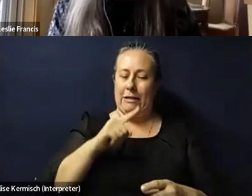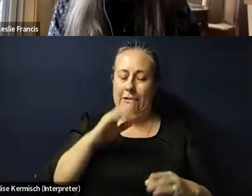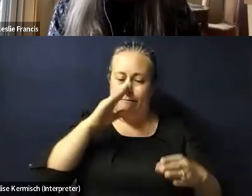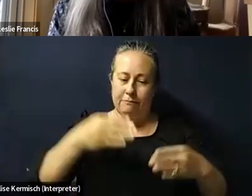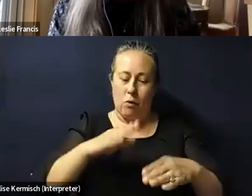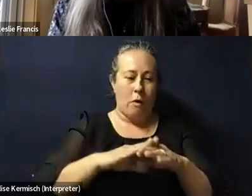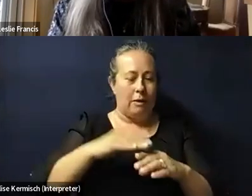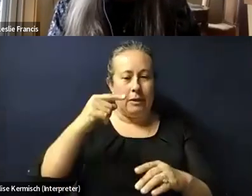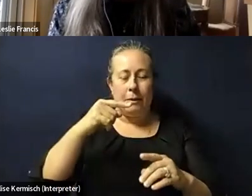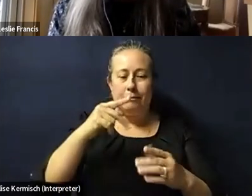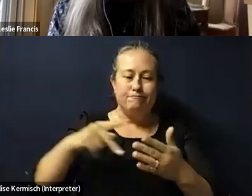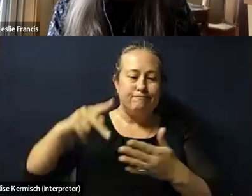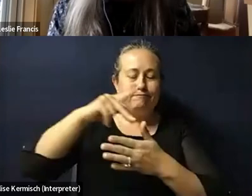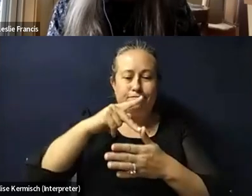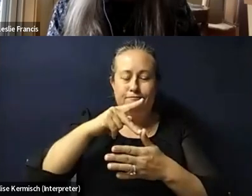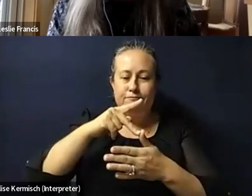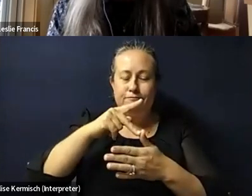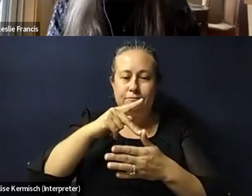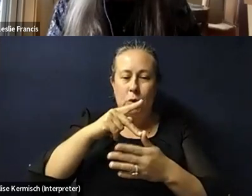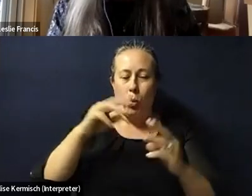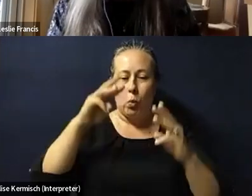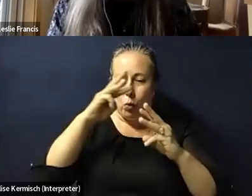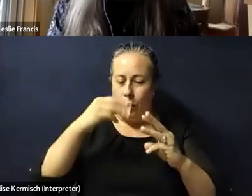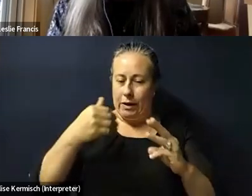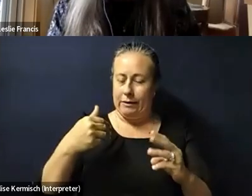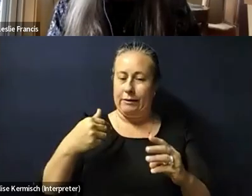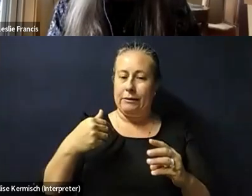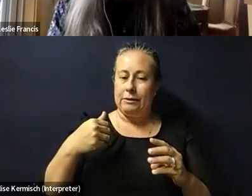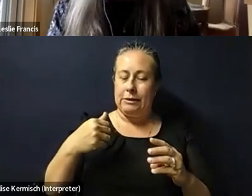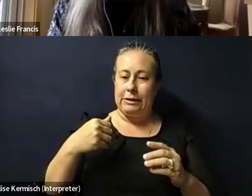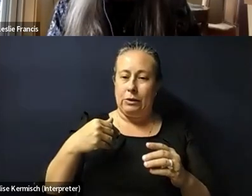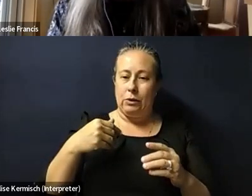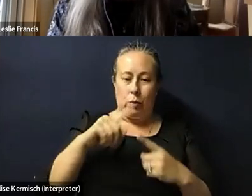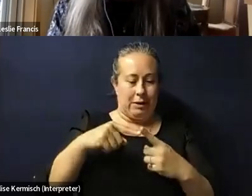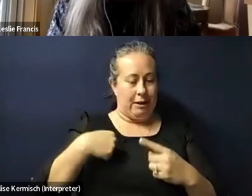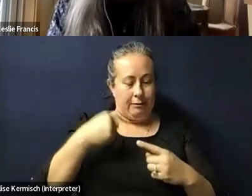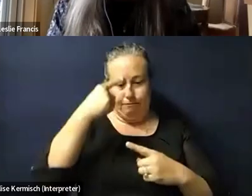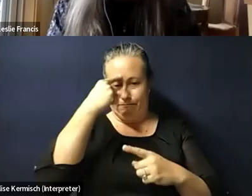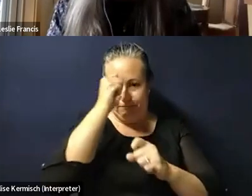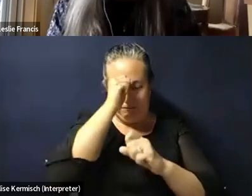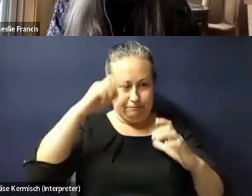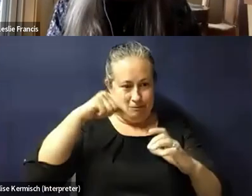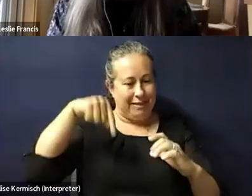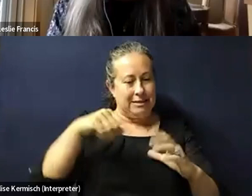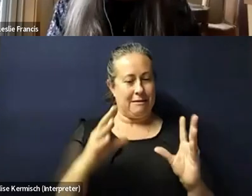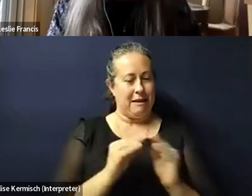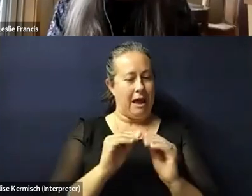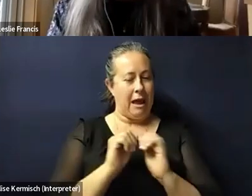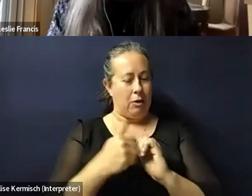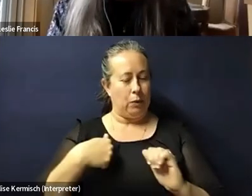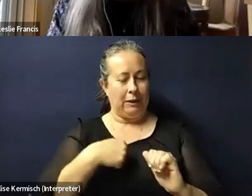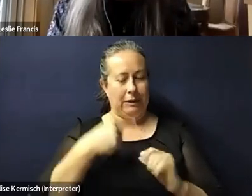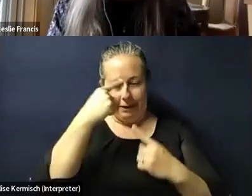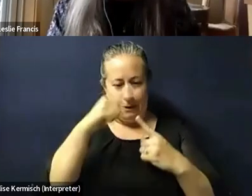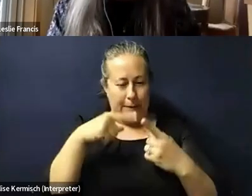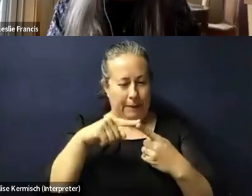the main sort of construct I have in thinking about this conference, of how to think about this very complex issue. Because I don't